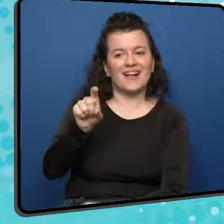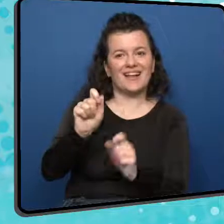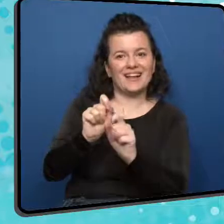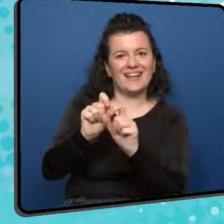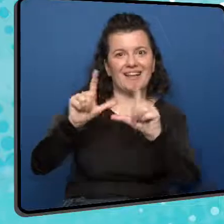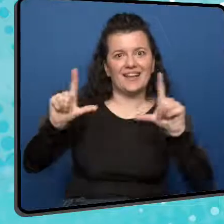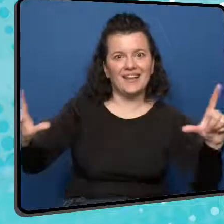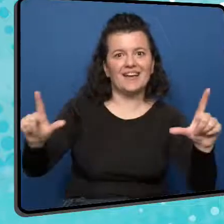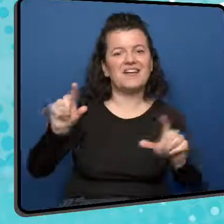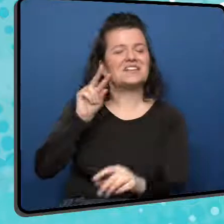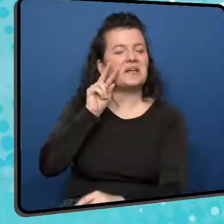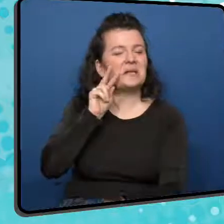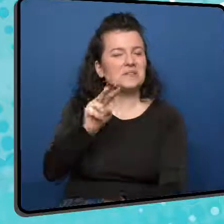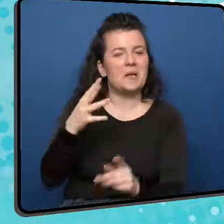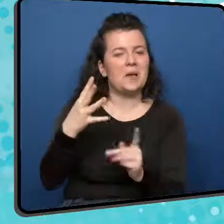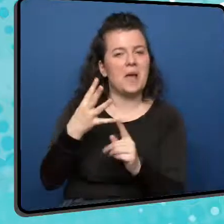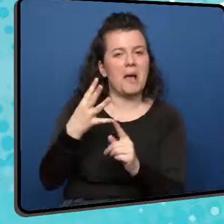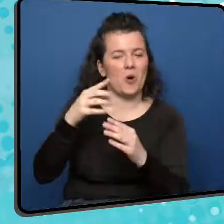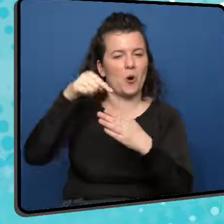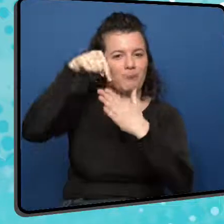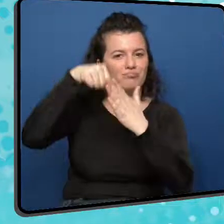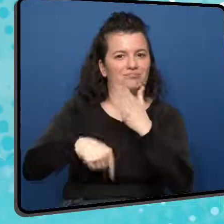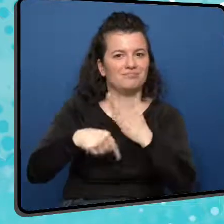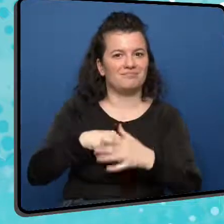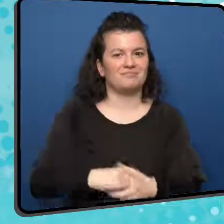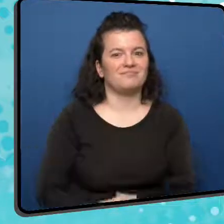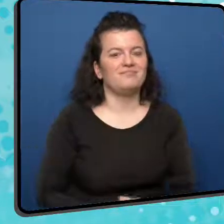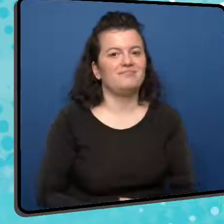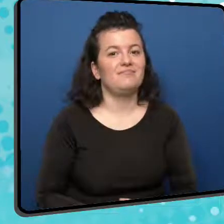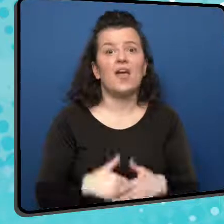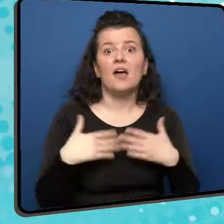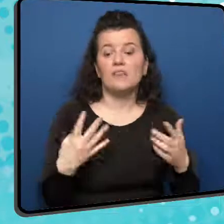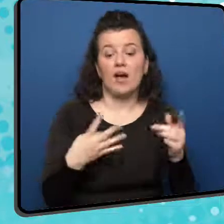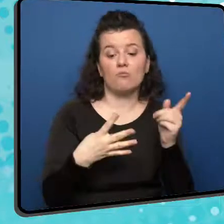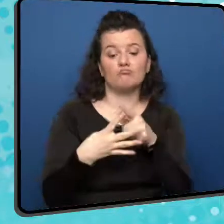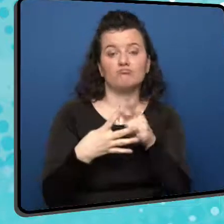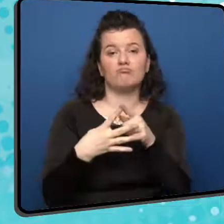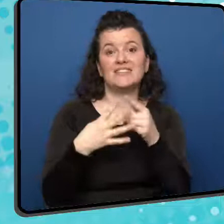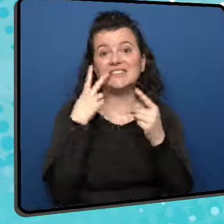some upcoming events.